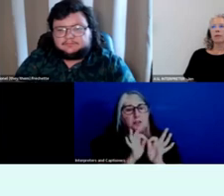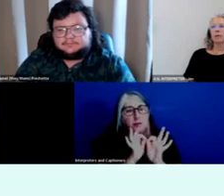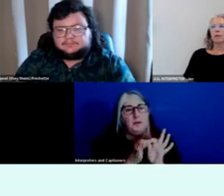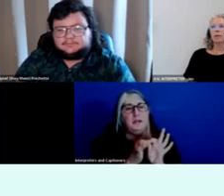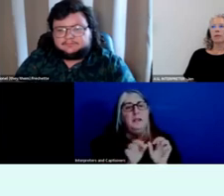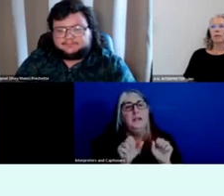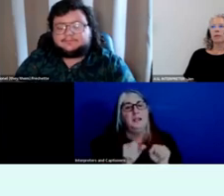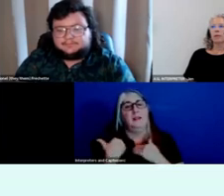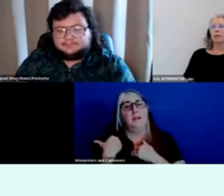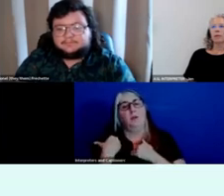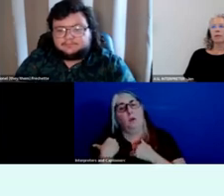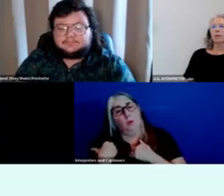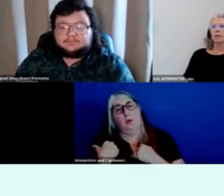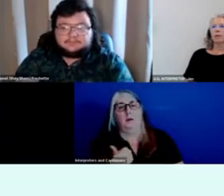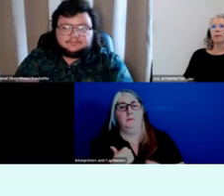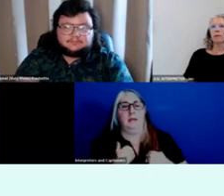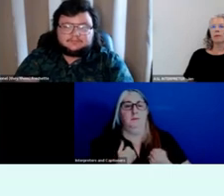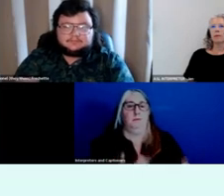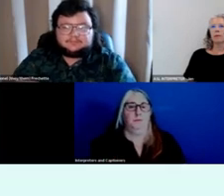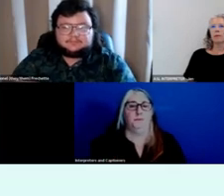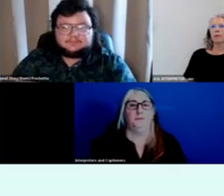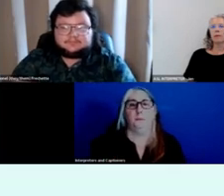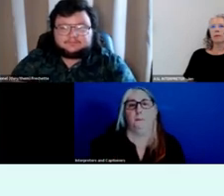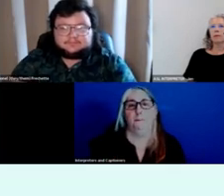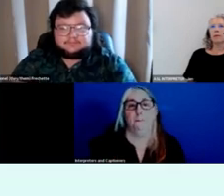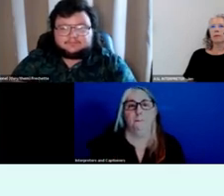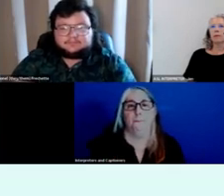requesting interpreting can take a toll on me.